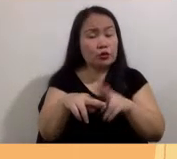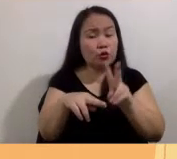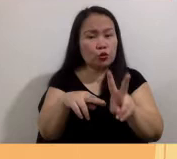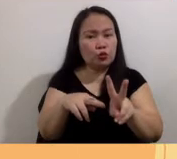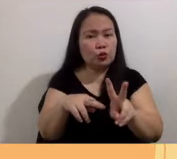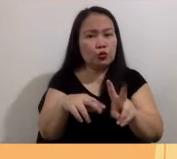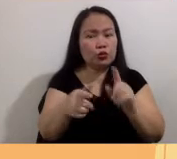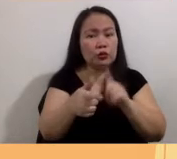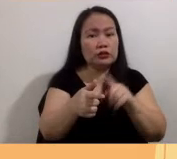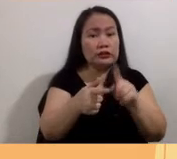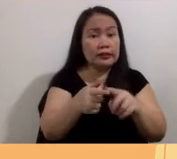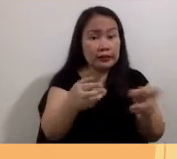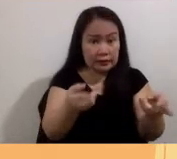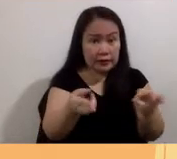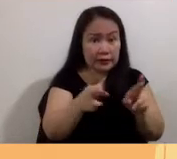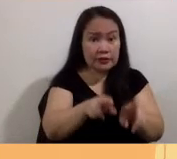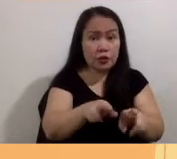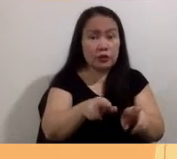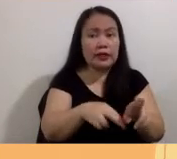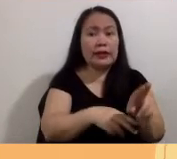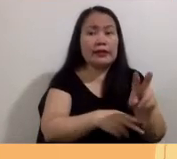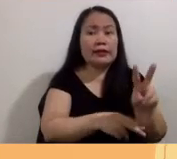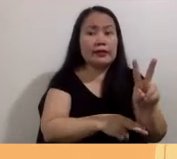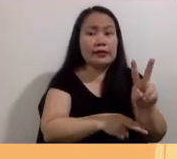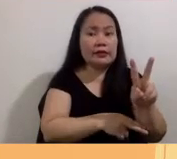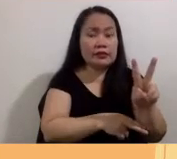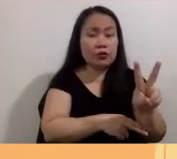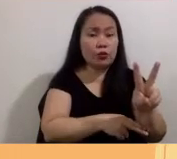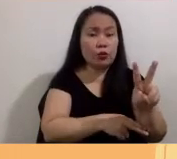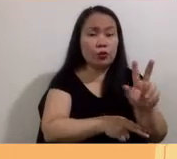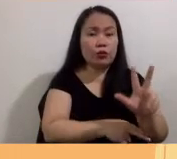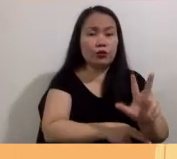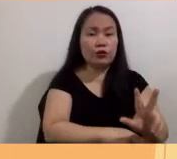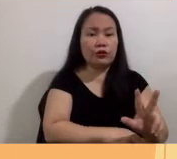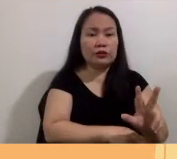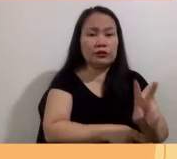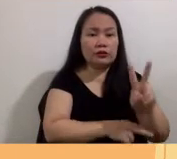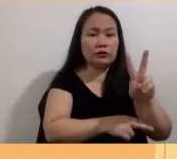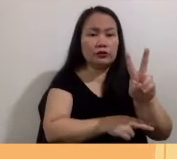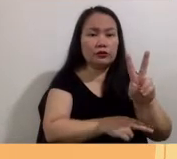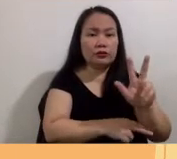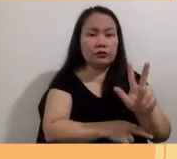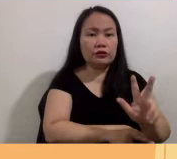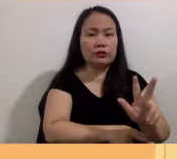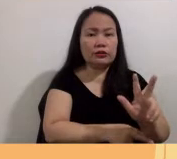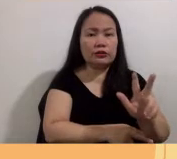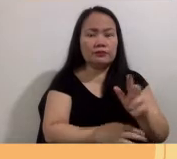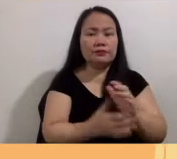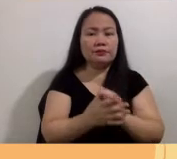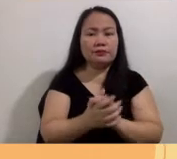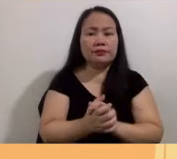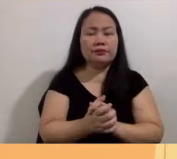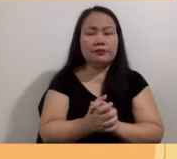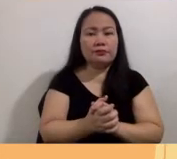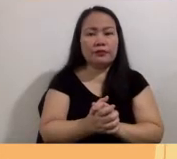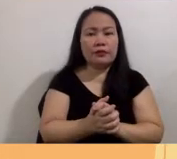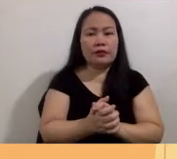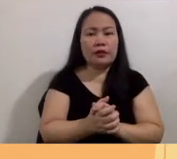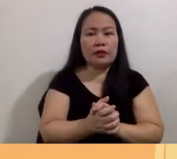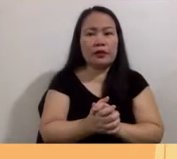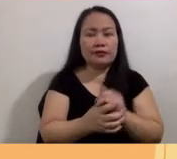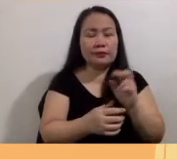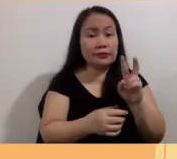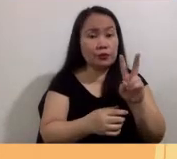daw, nung nag-increase siya by 2, the resulting fraction is 2/3. So, nung nag-increase siya sa 2, the